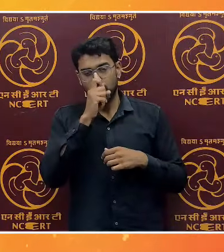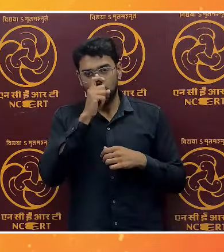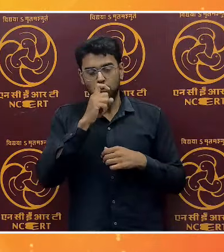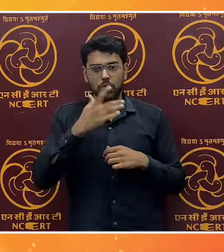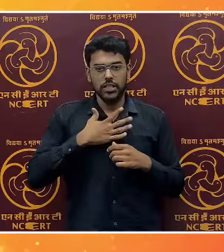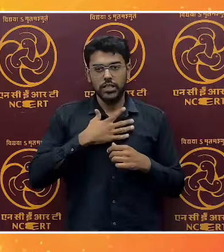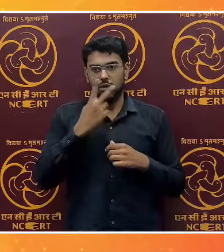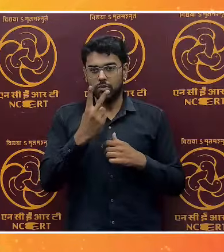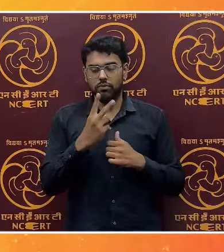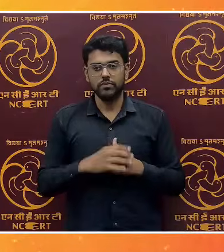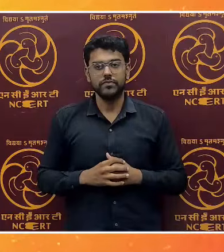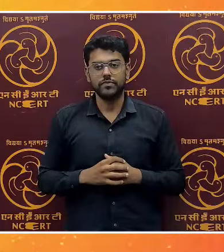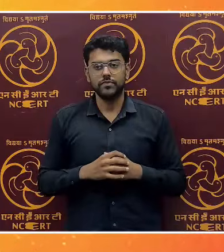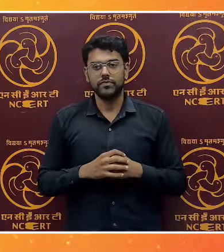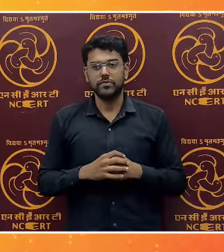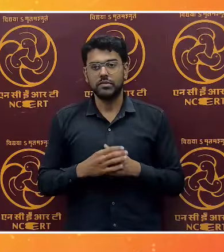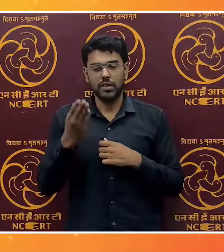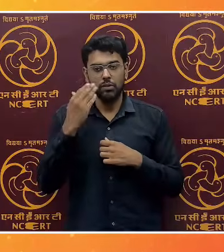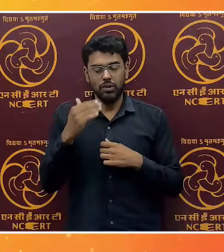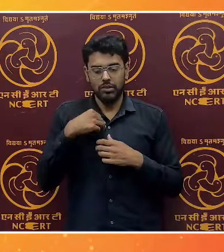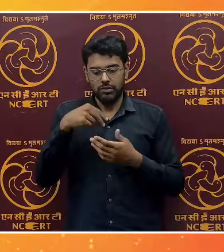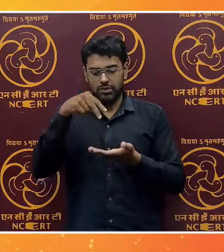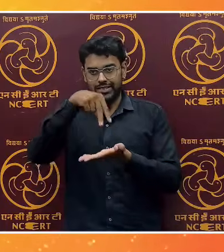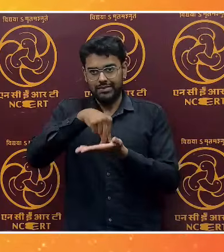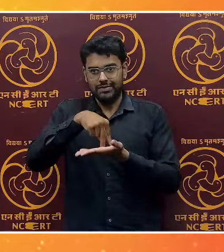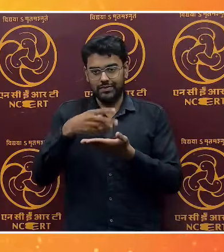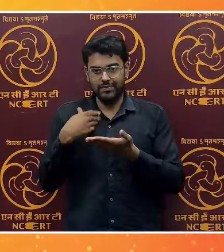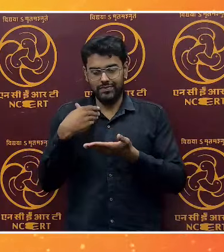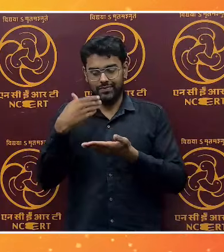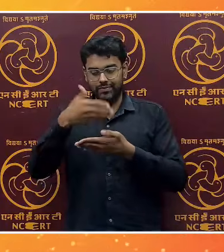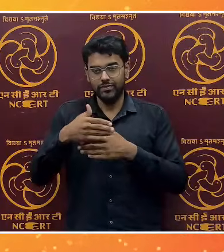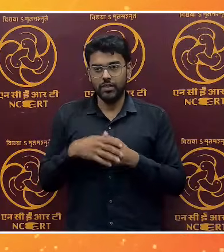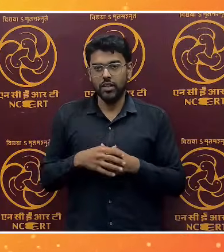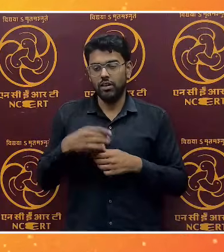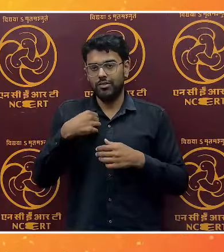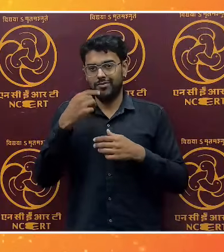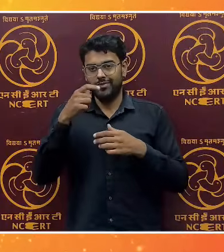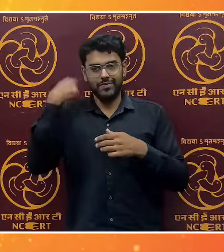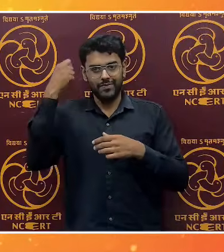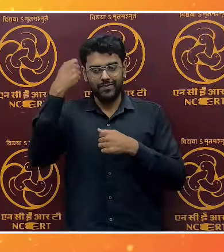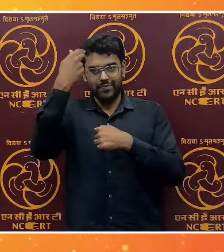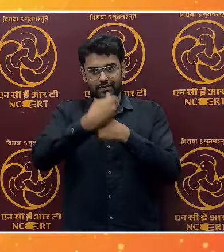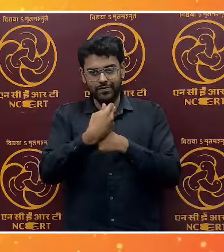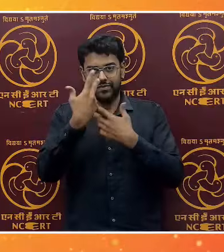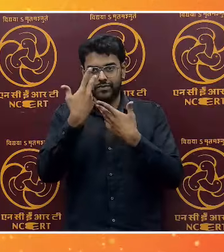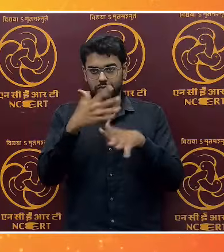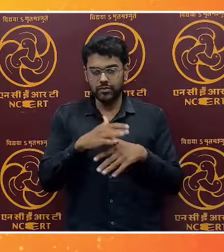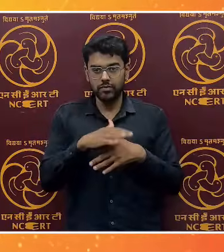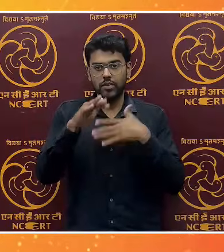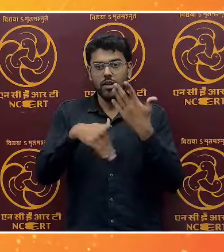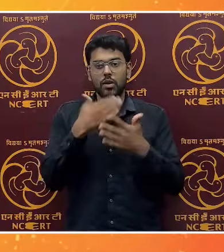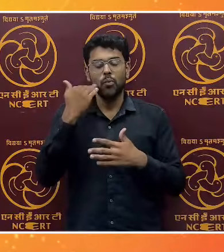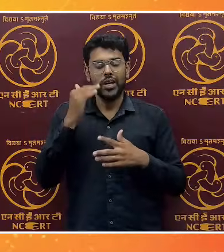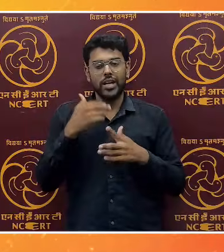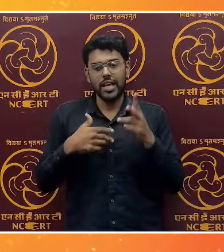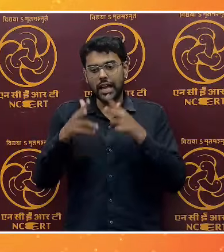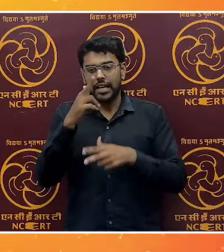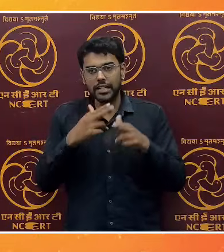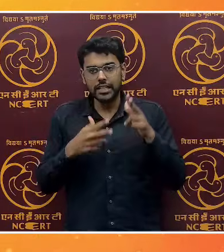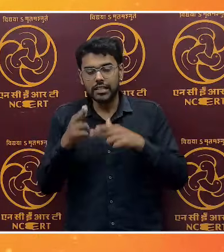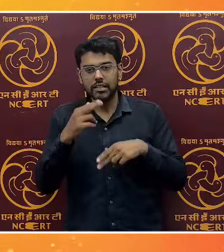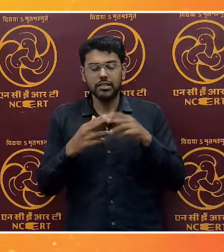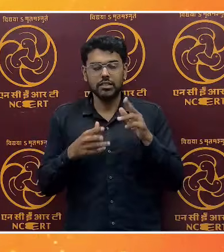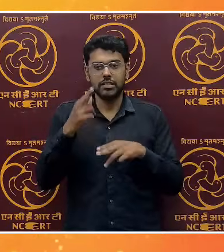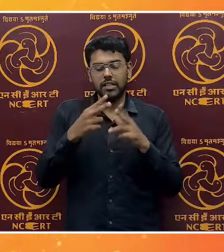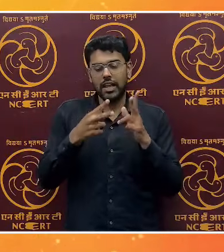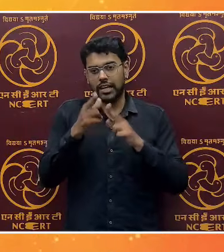blue. When you stand in front of that and when you record it, and when we go, when we take those shots